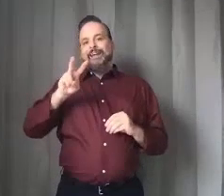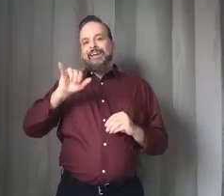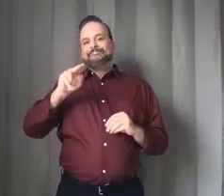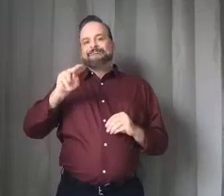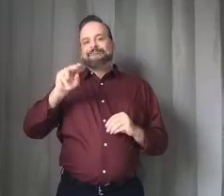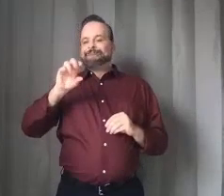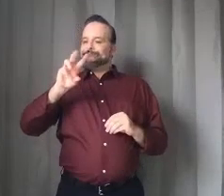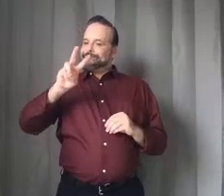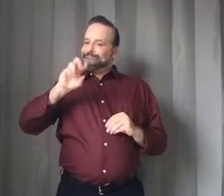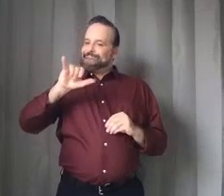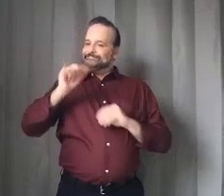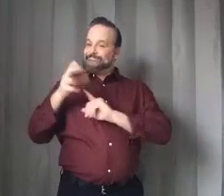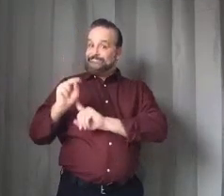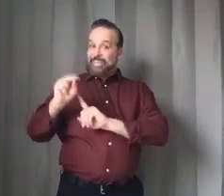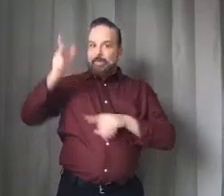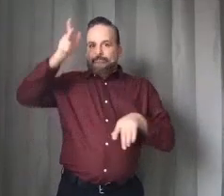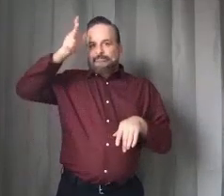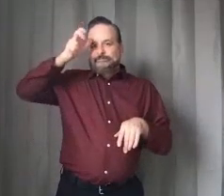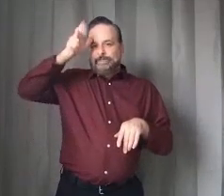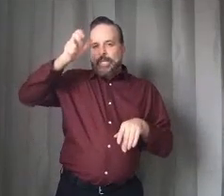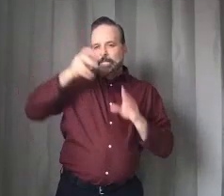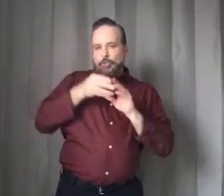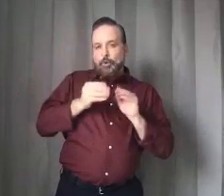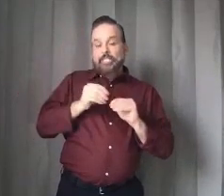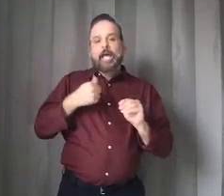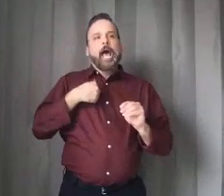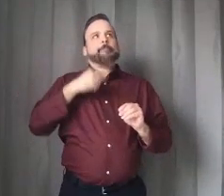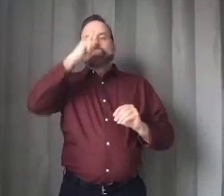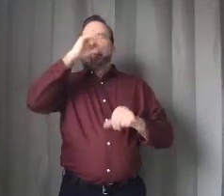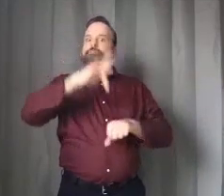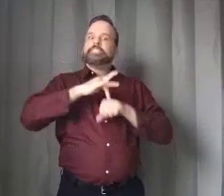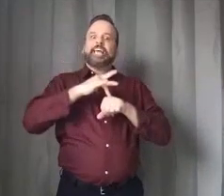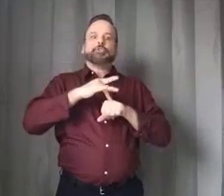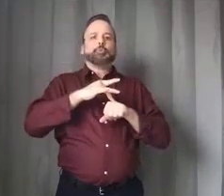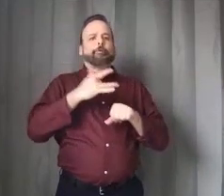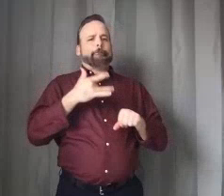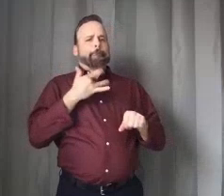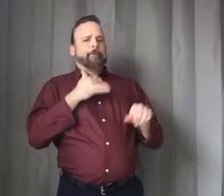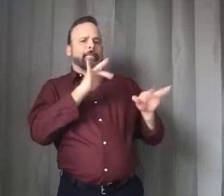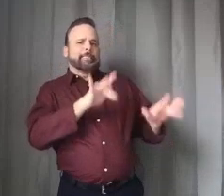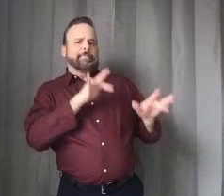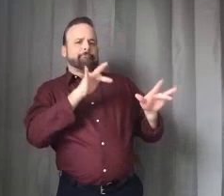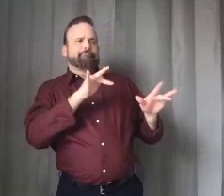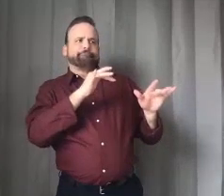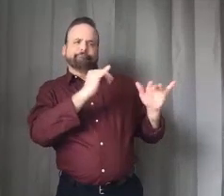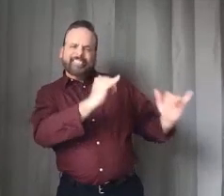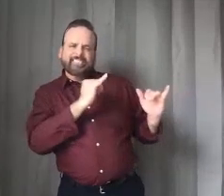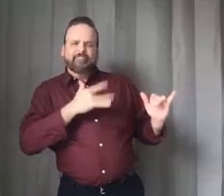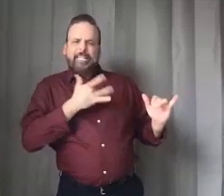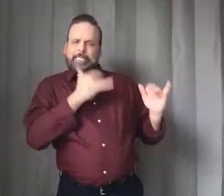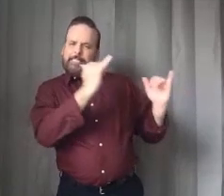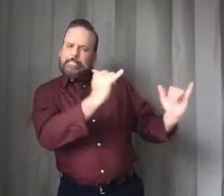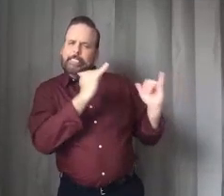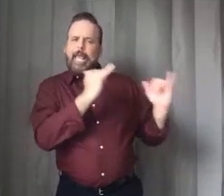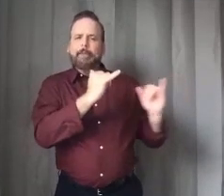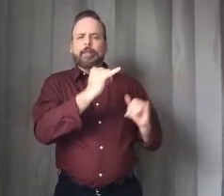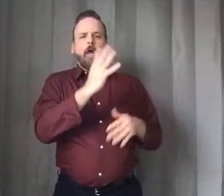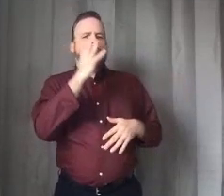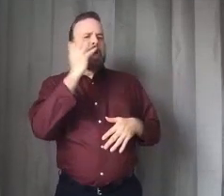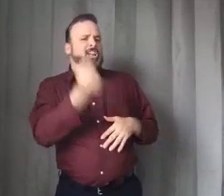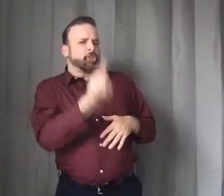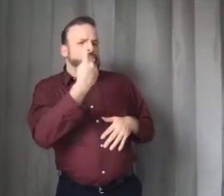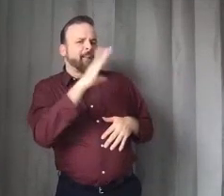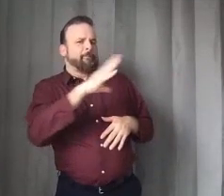with empathy and knowing someone else's journey and being forced to be in that other person or that other group's